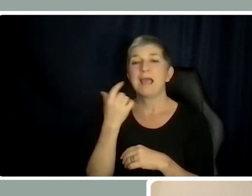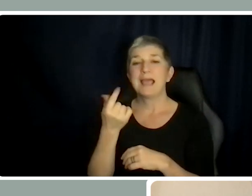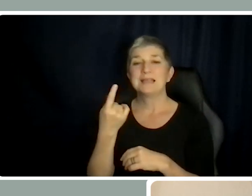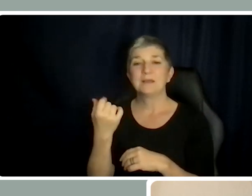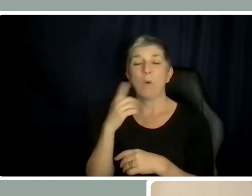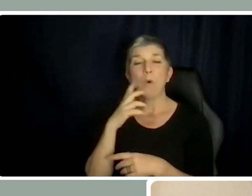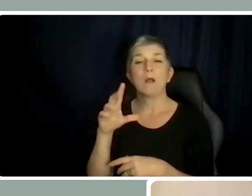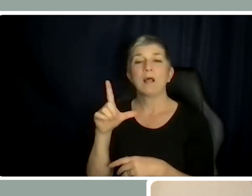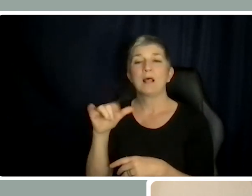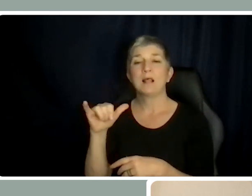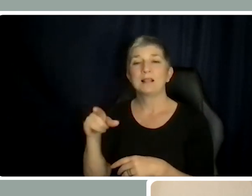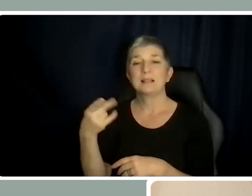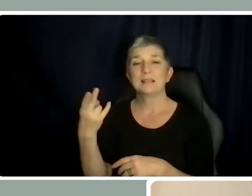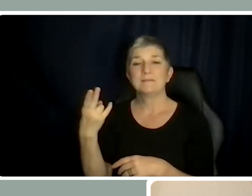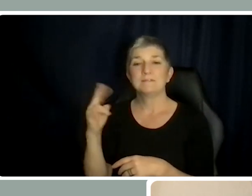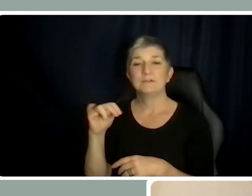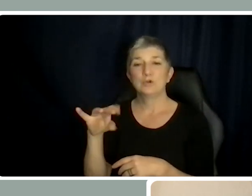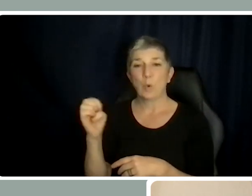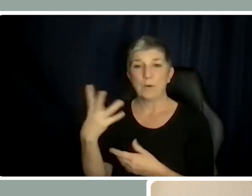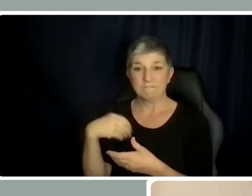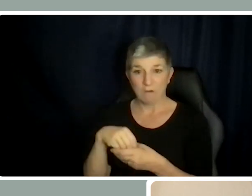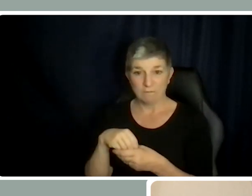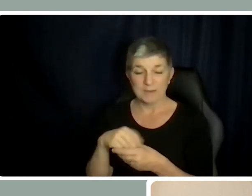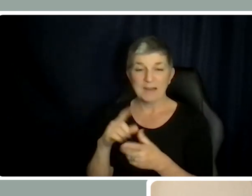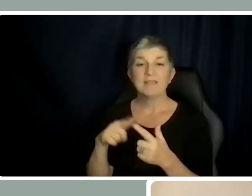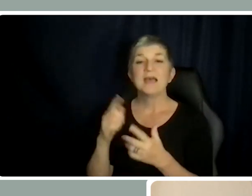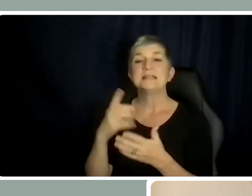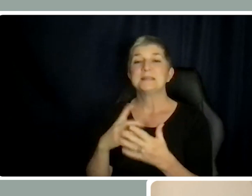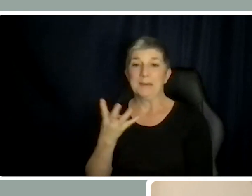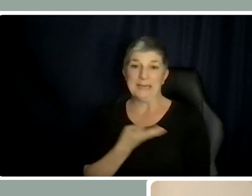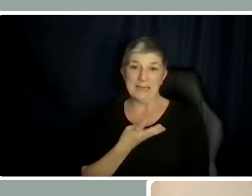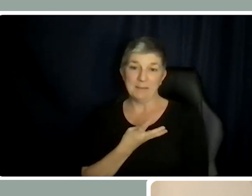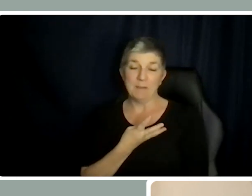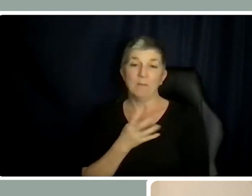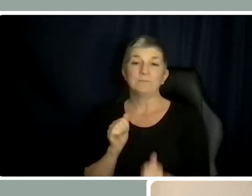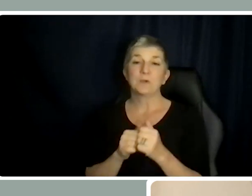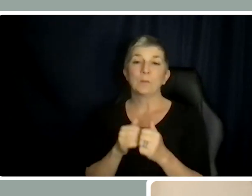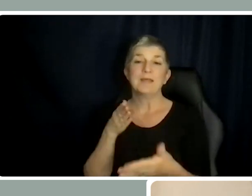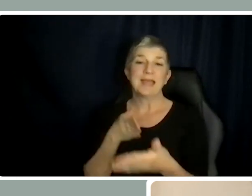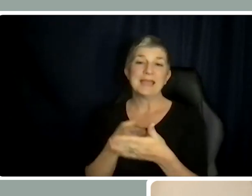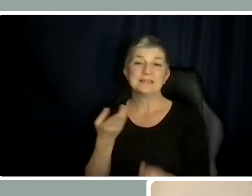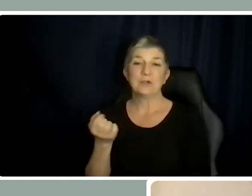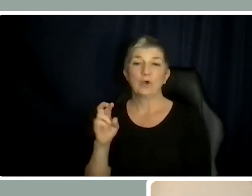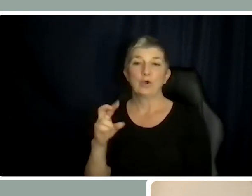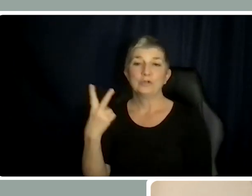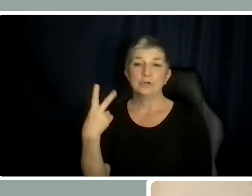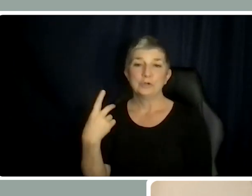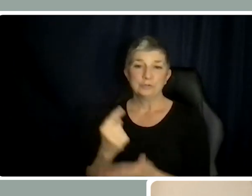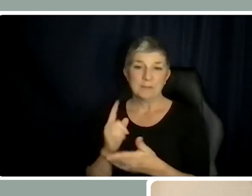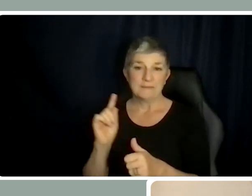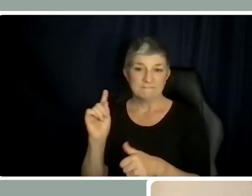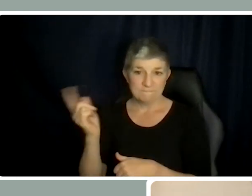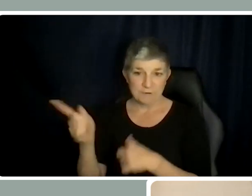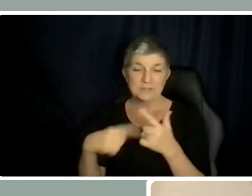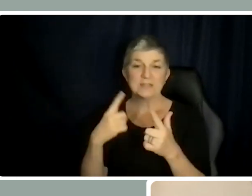lymph node involvement, then you get some chemotherapy with anti-HER2 treatment first before you go on